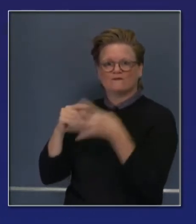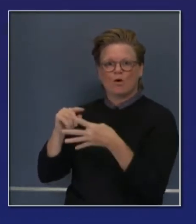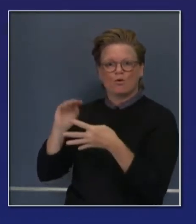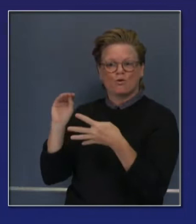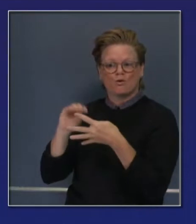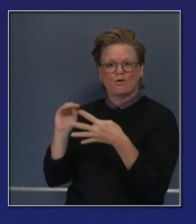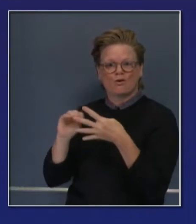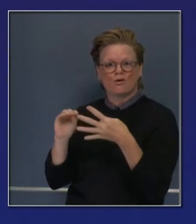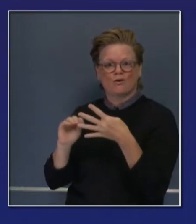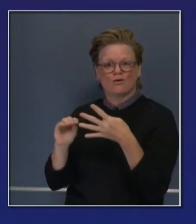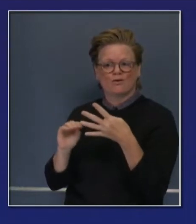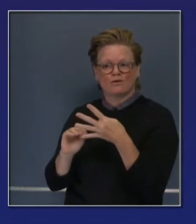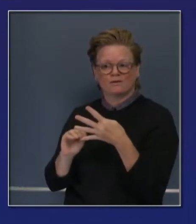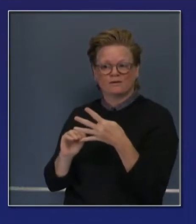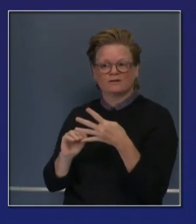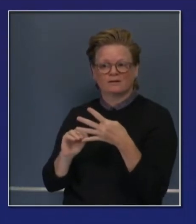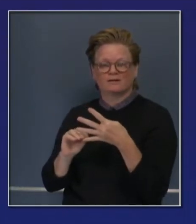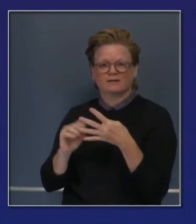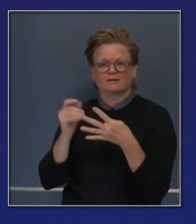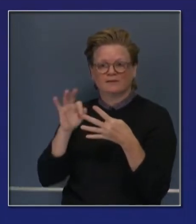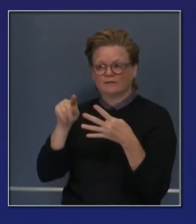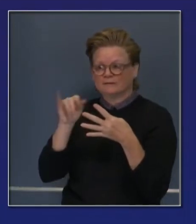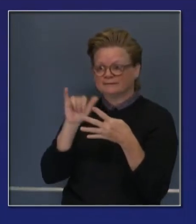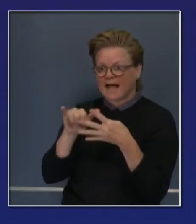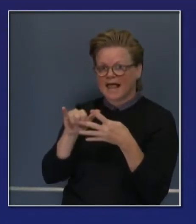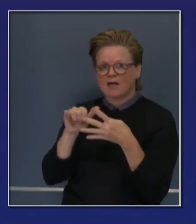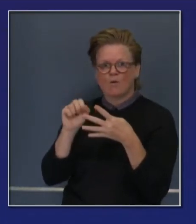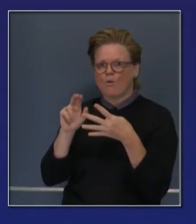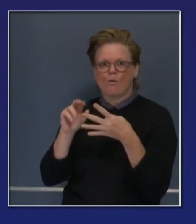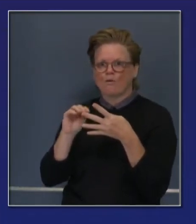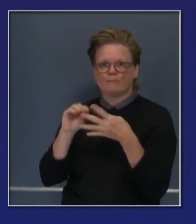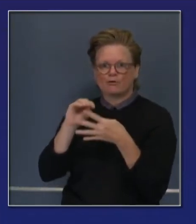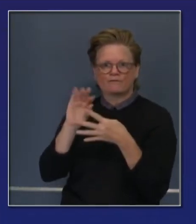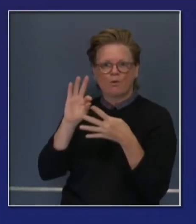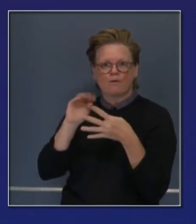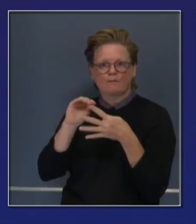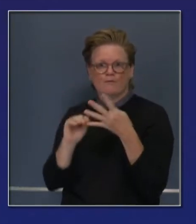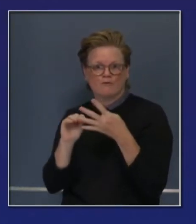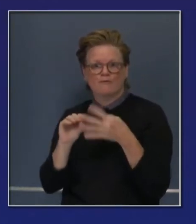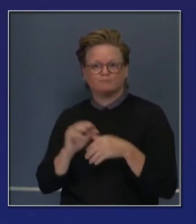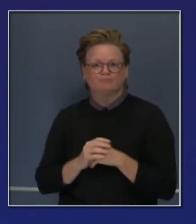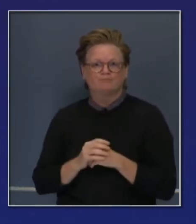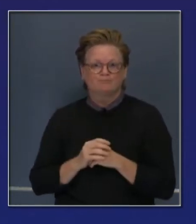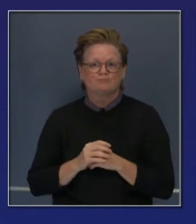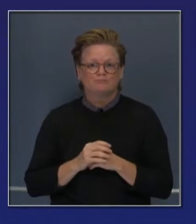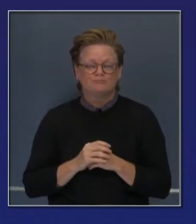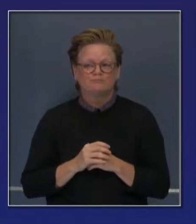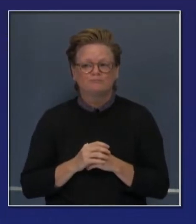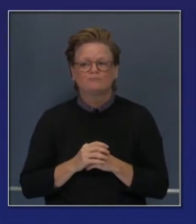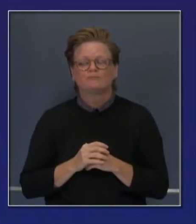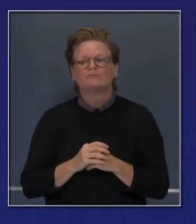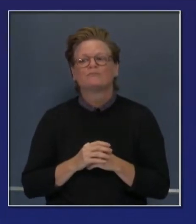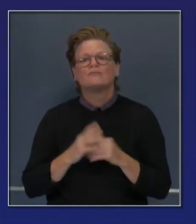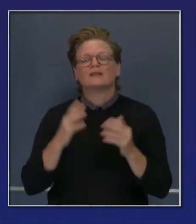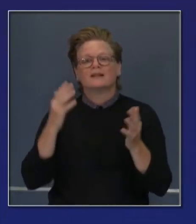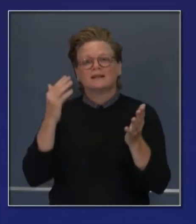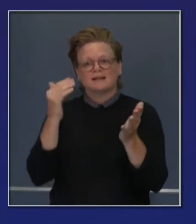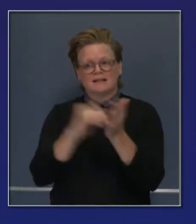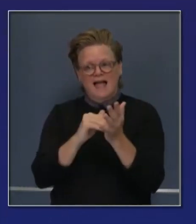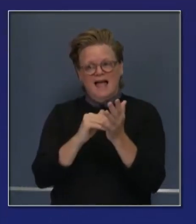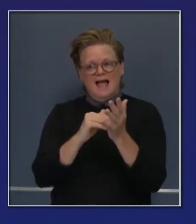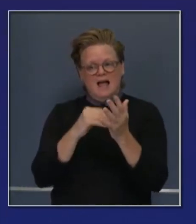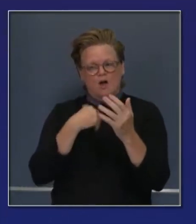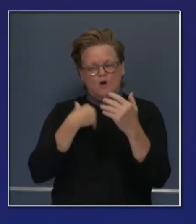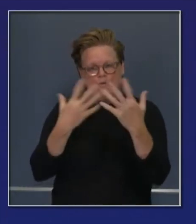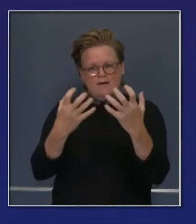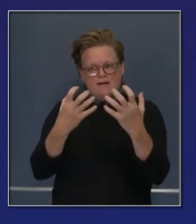leading indicators, as a simple measure to move within tiers. But again, the ability in real